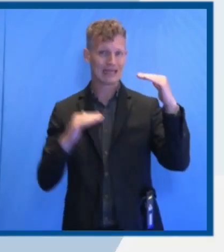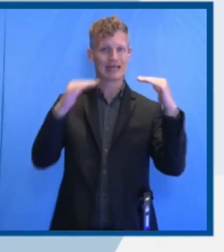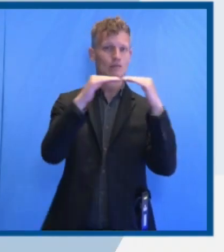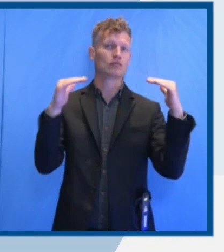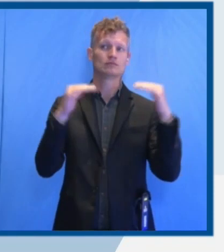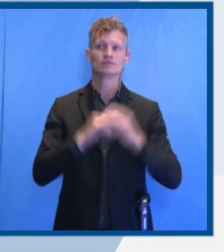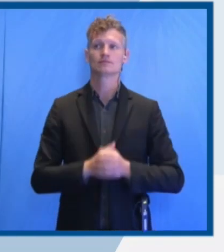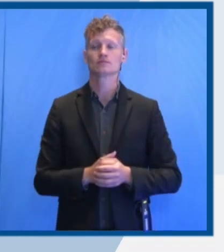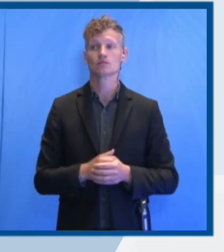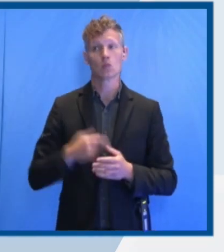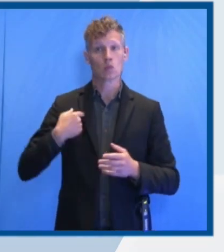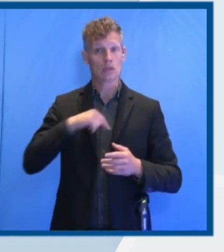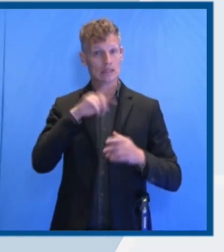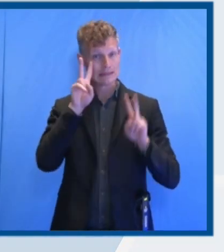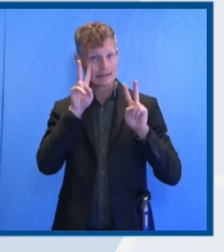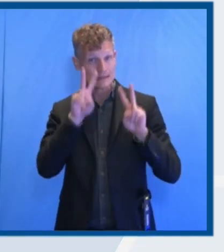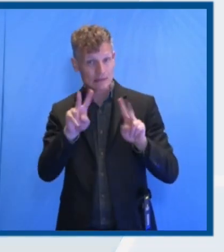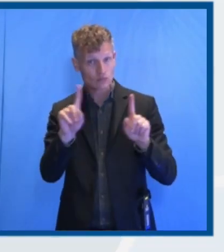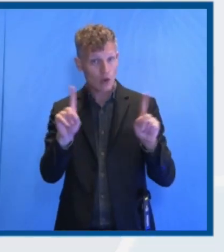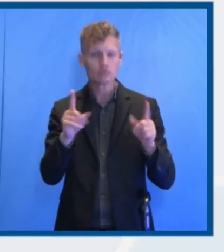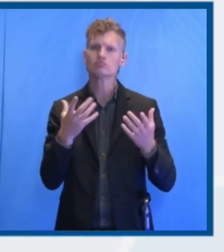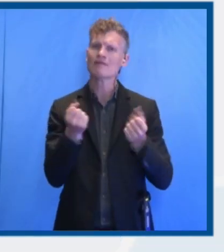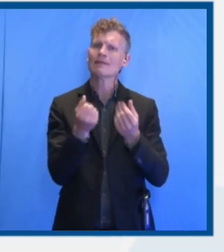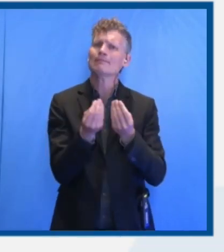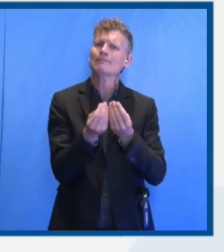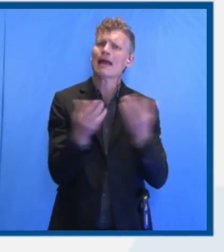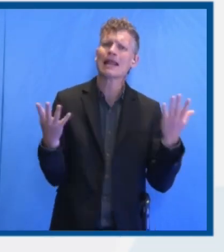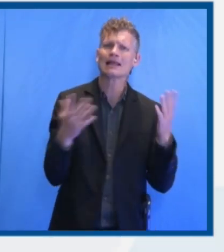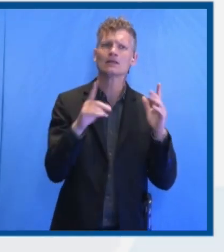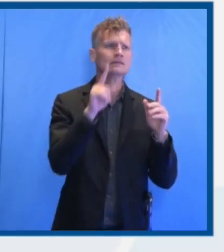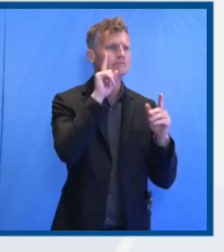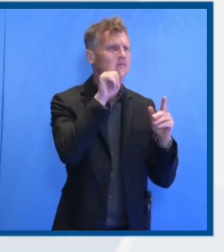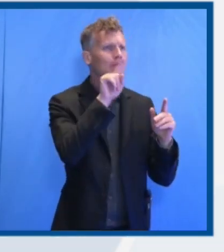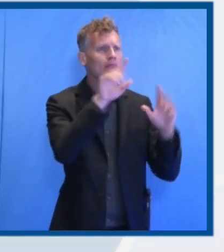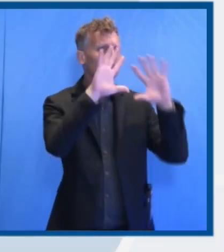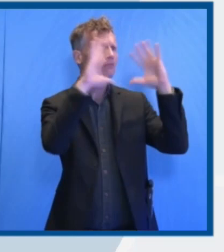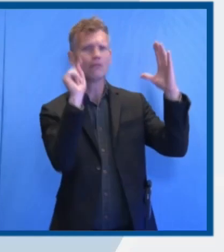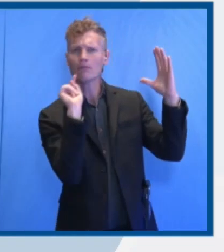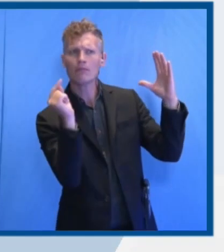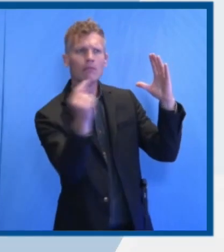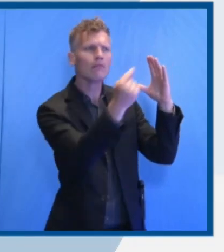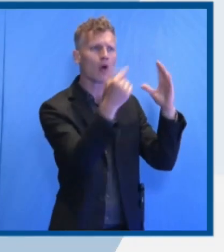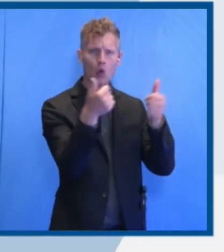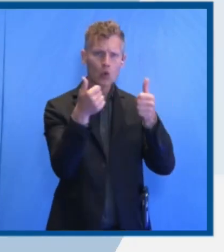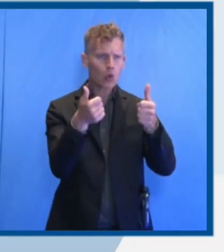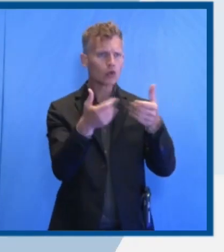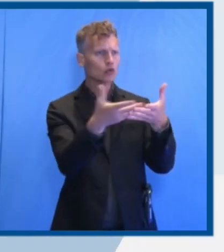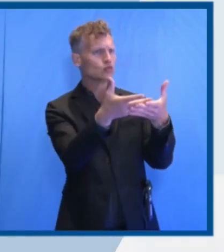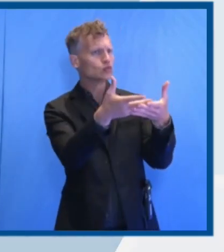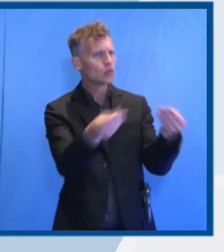have observed is that we have many examples of nature-based solutions that still